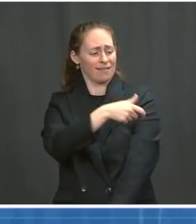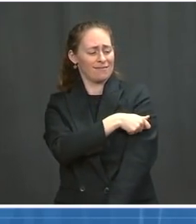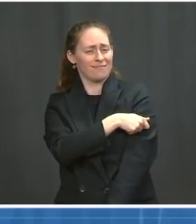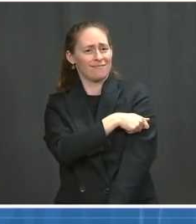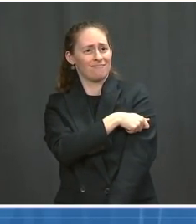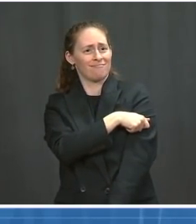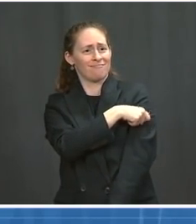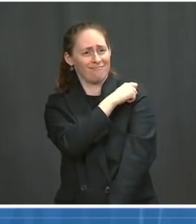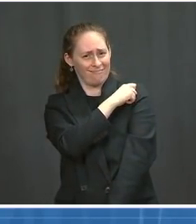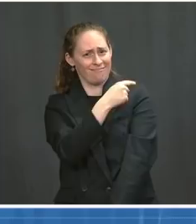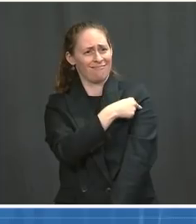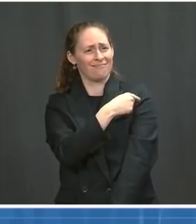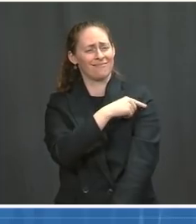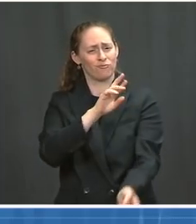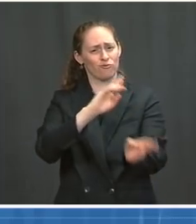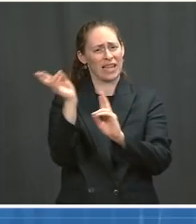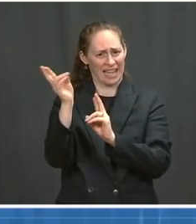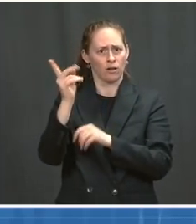or text your zip code to